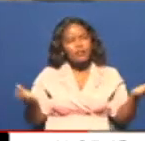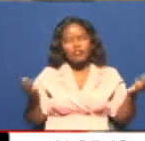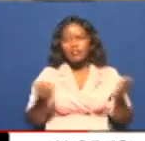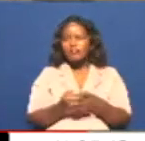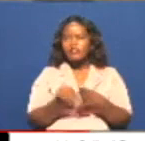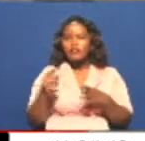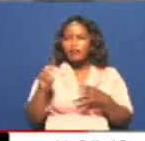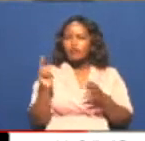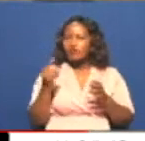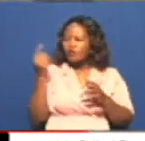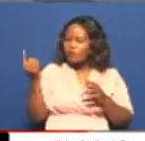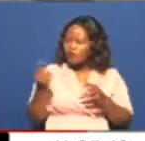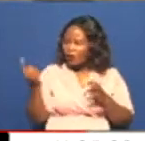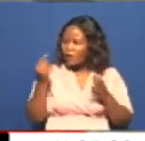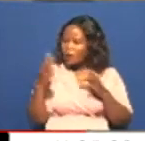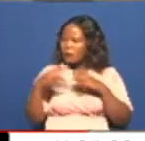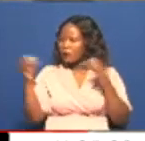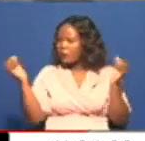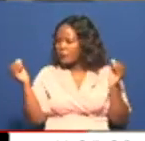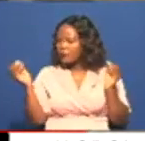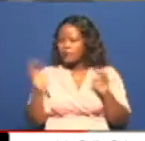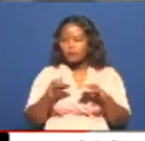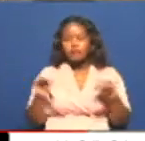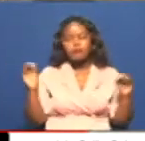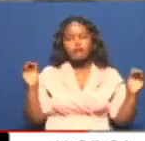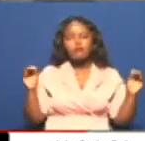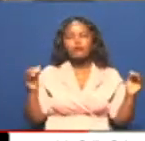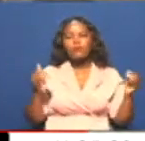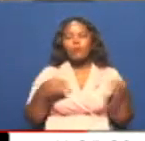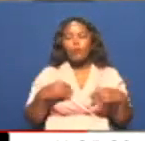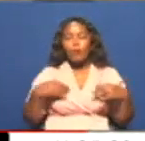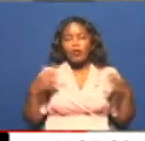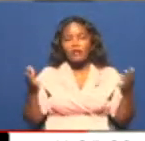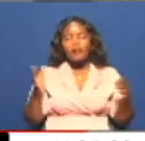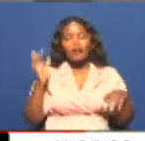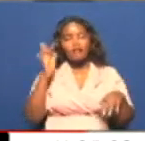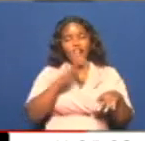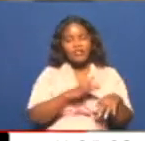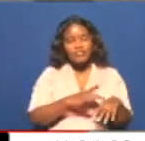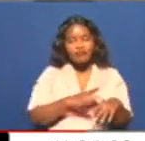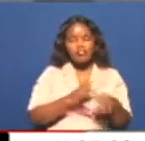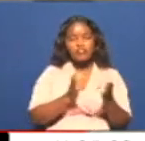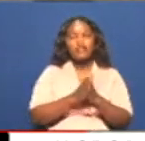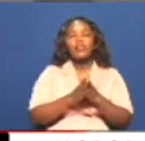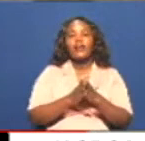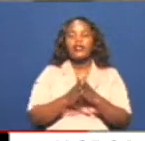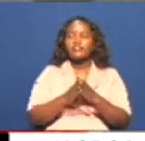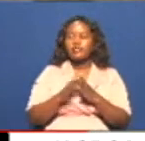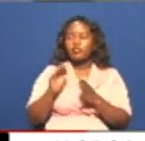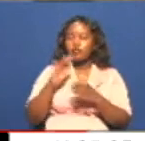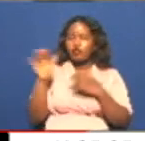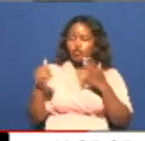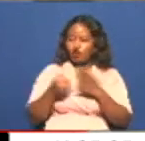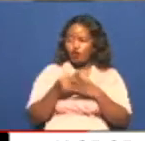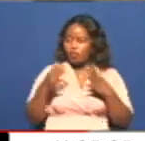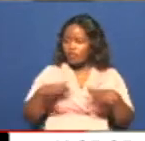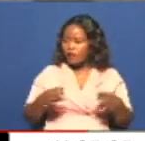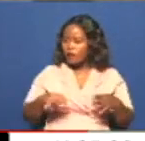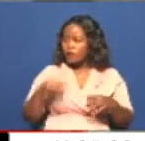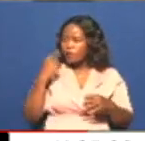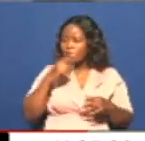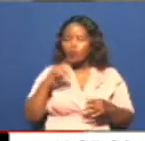they don't just vanish in the air. Mm-hmm. They have an effect they have and an impact they have on the people who listen to them.